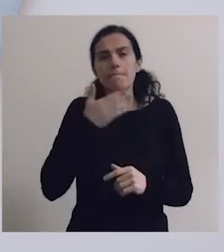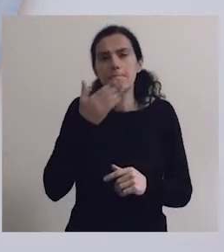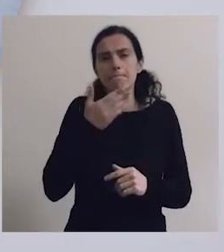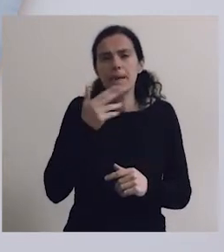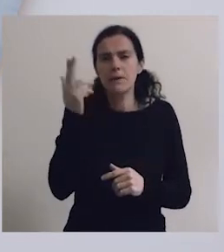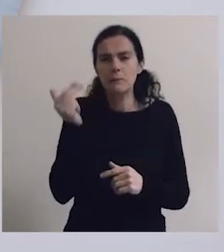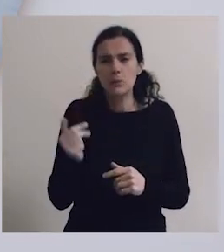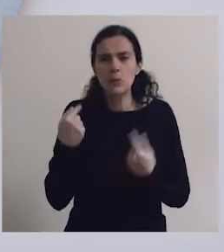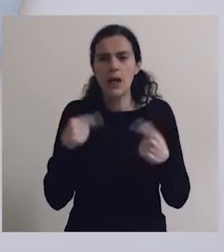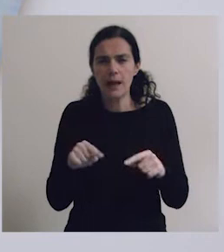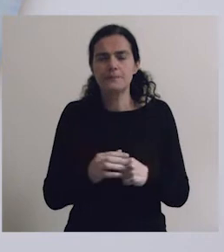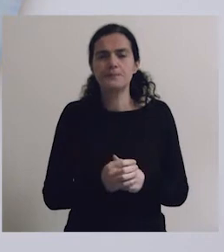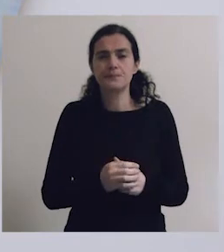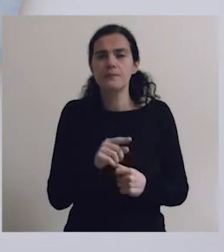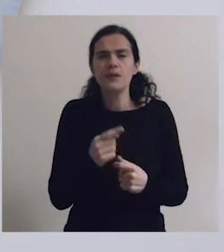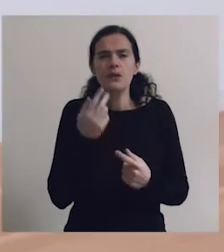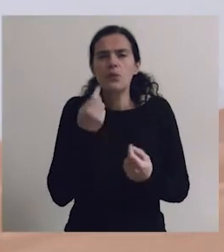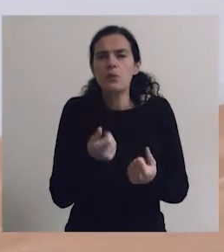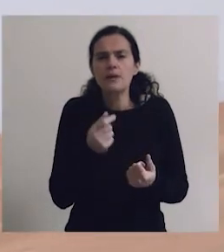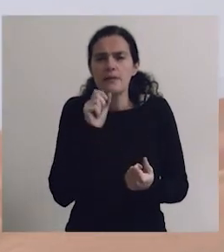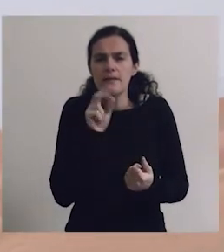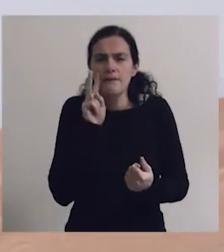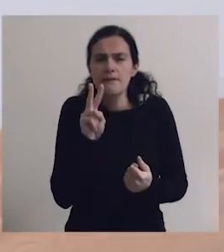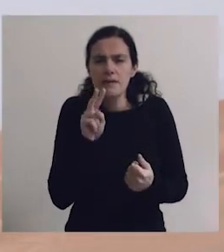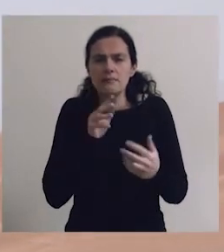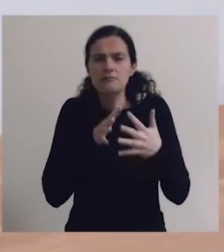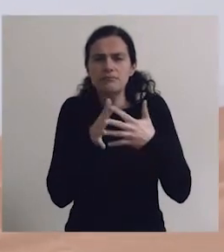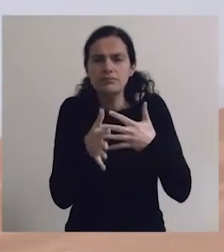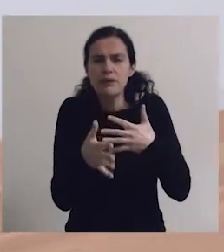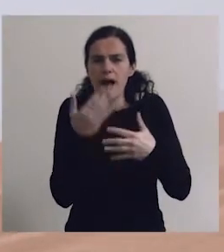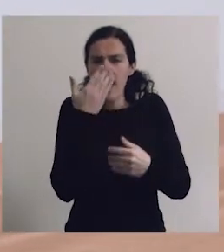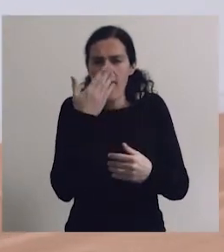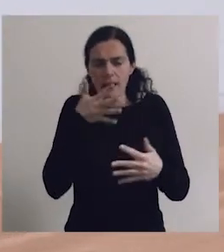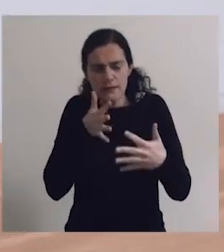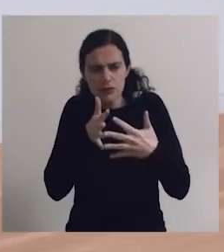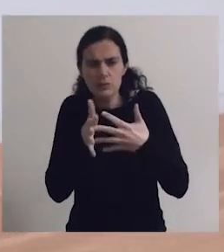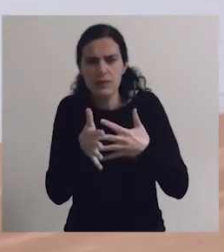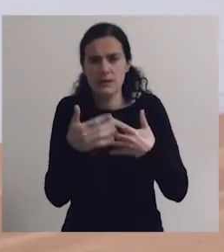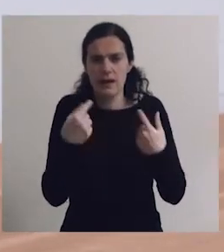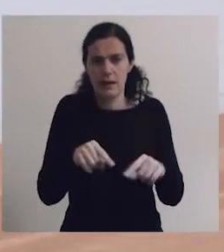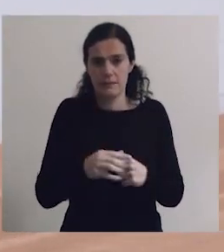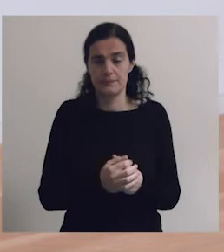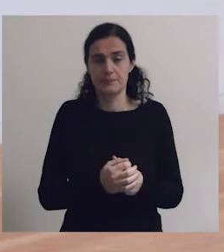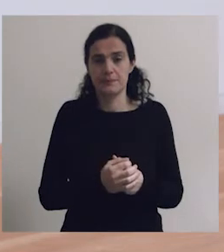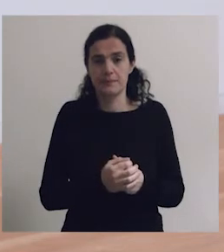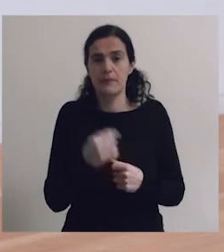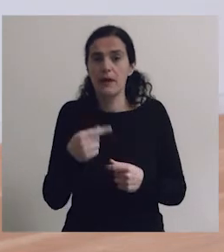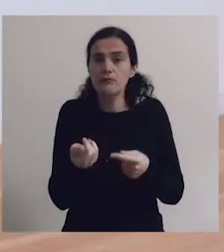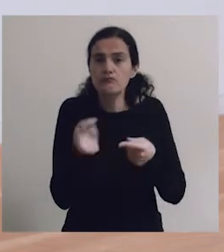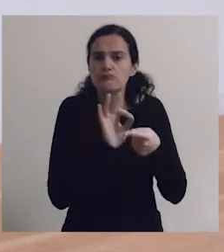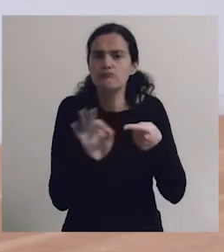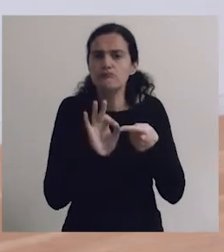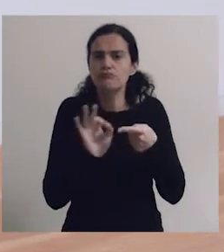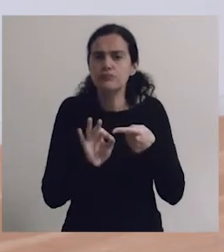lead painting that she is using, and you can almost see that through transparency, you have an